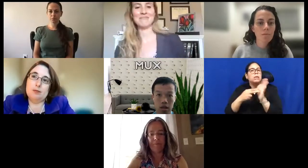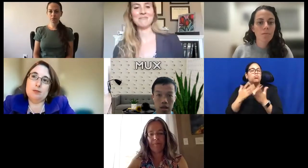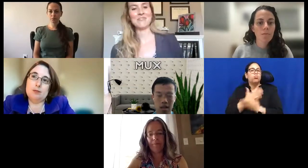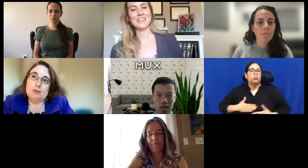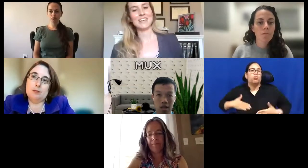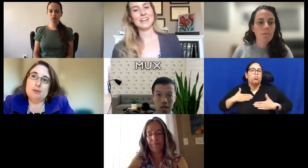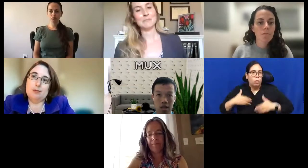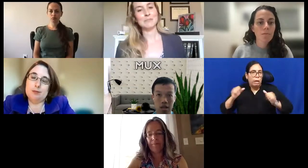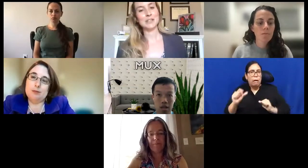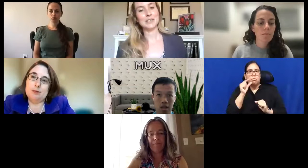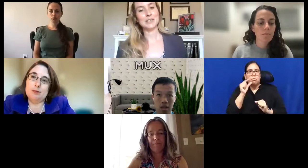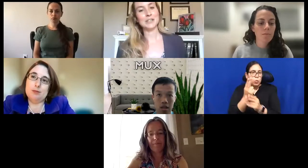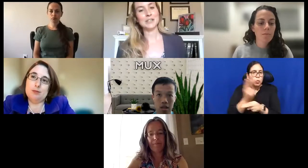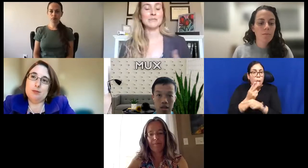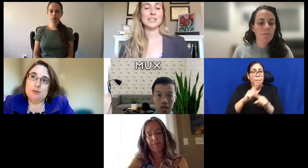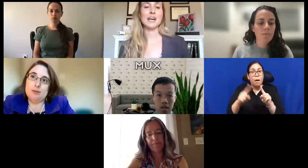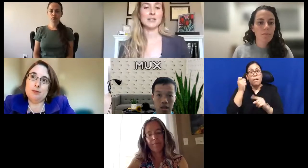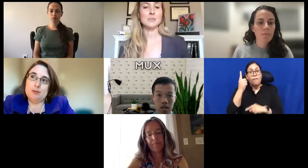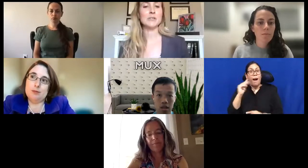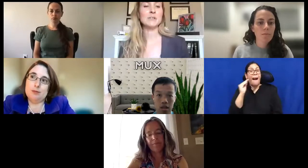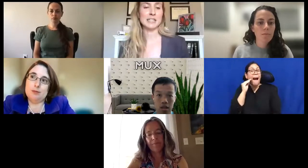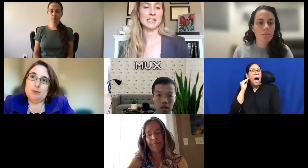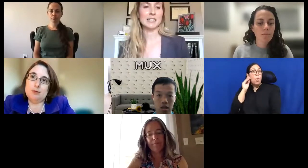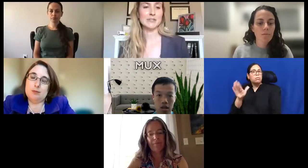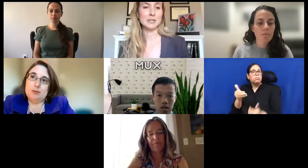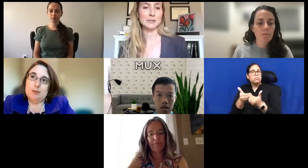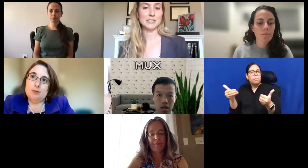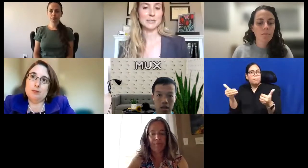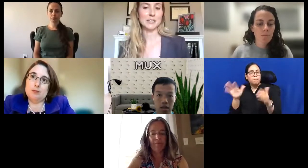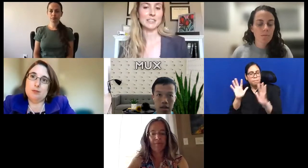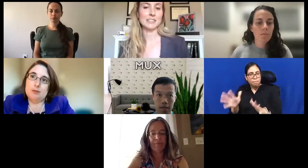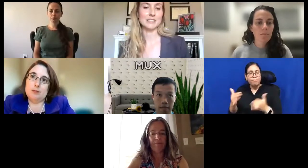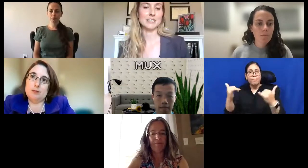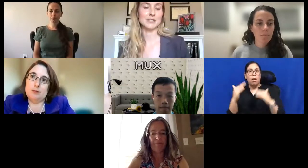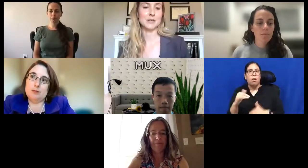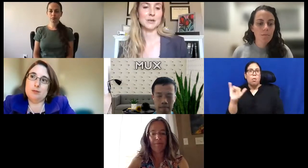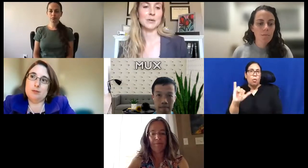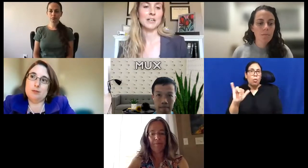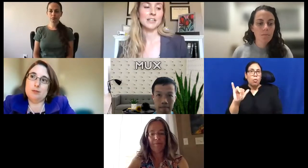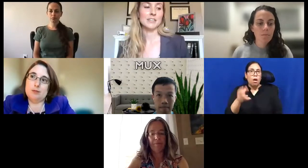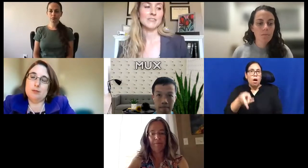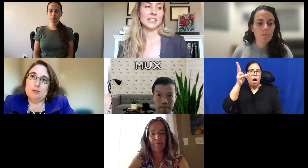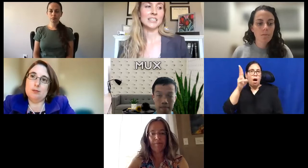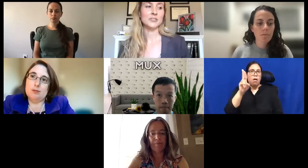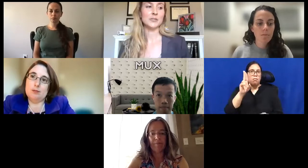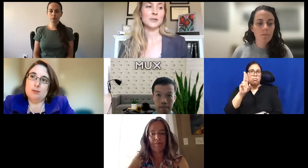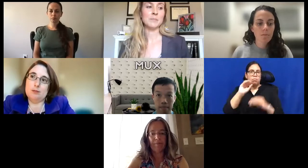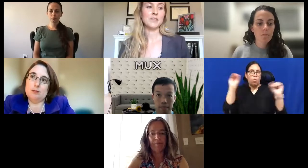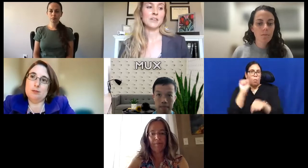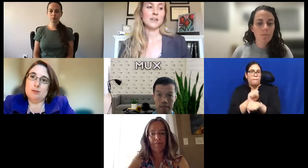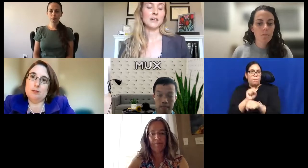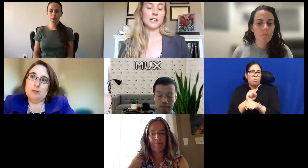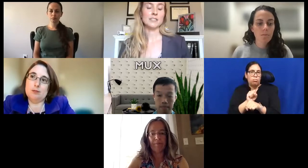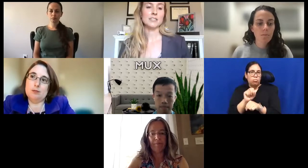separate ballgame. But also that there's a really high unemployment rate of people with disabilities. And so the